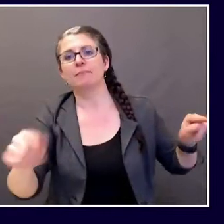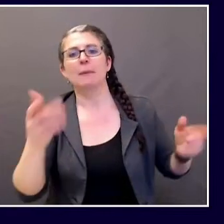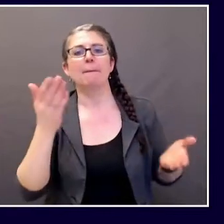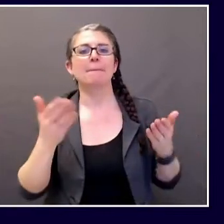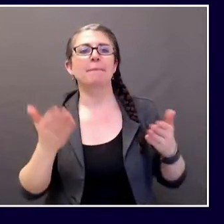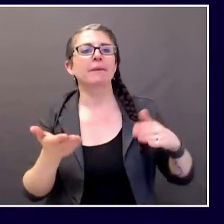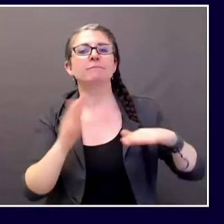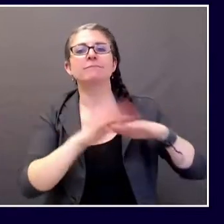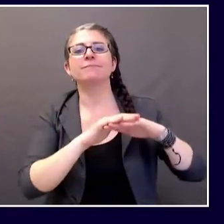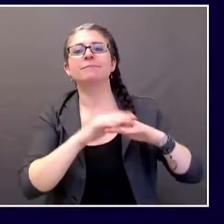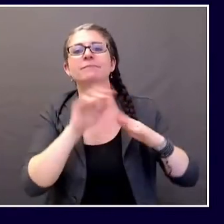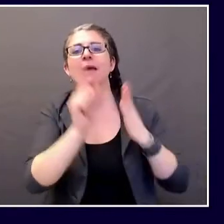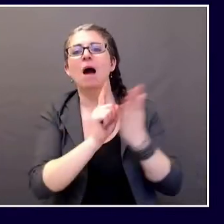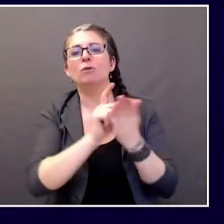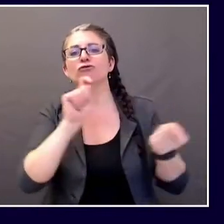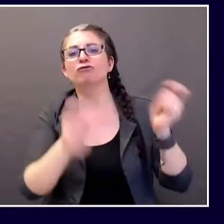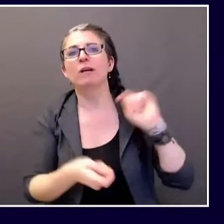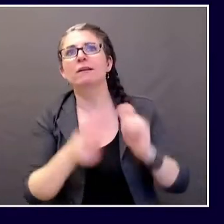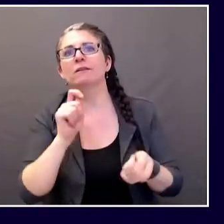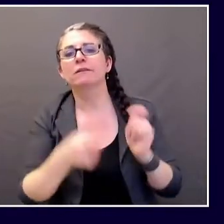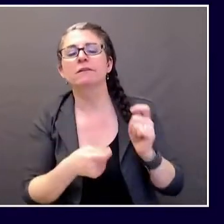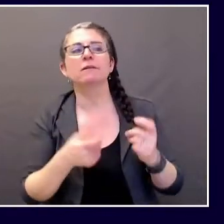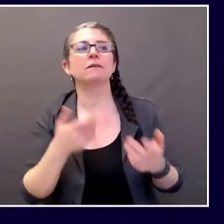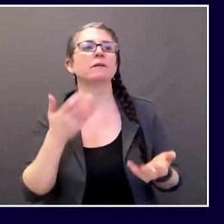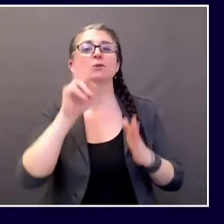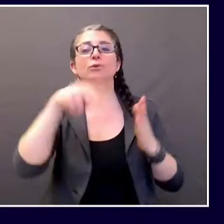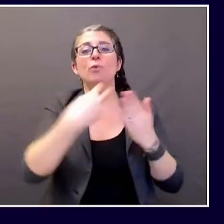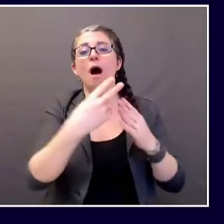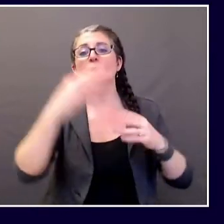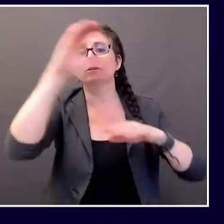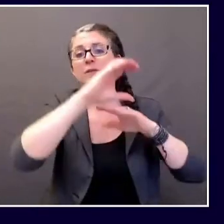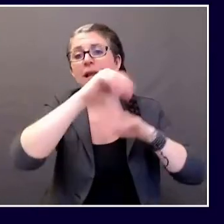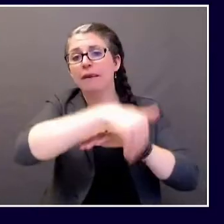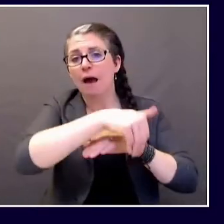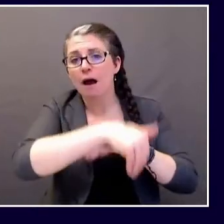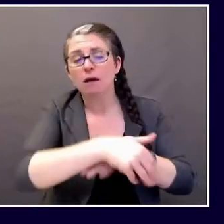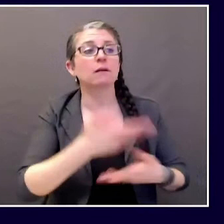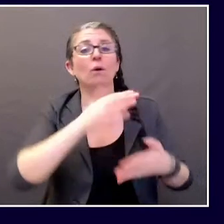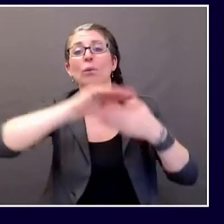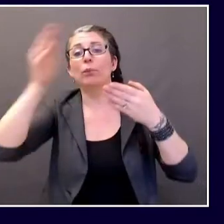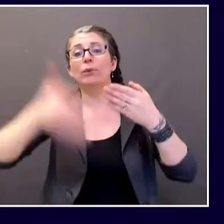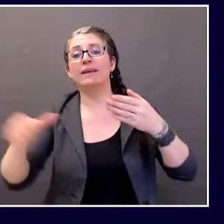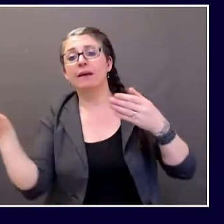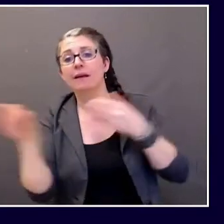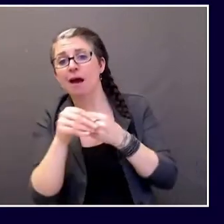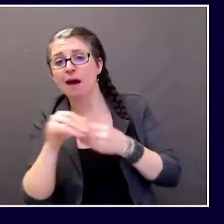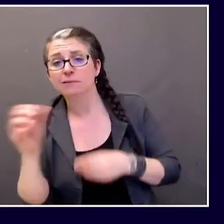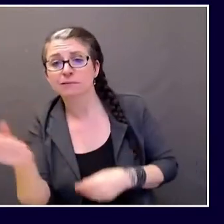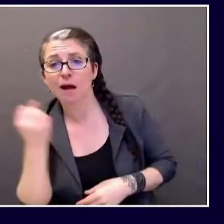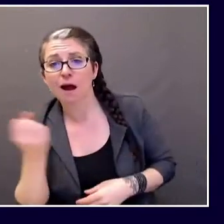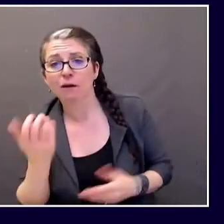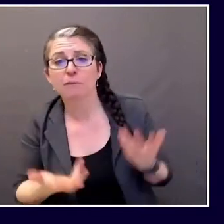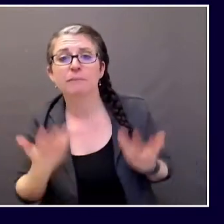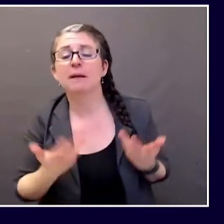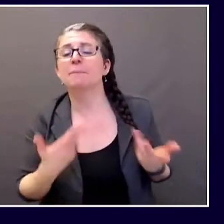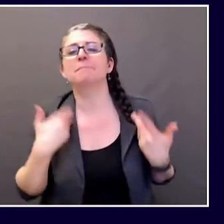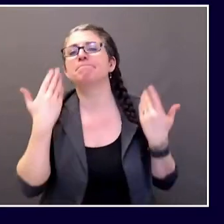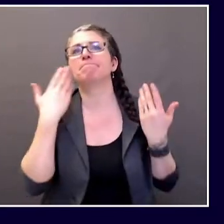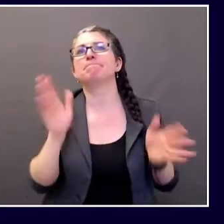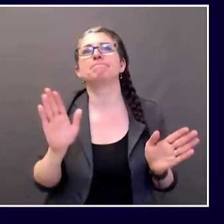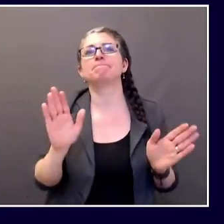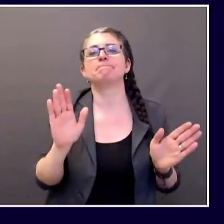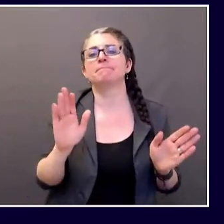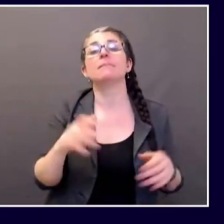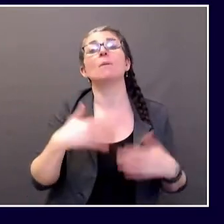I don't think there'll be any logistical challenge of doing this in waves. And in fact, because we know there are about 10,000